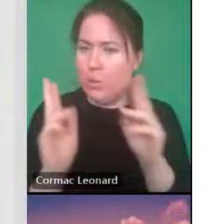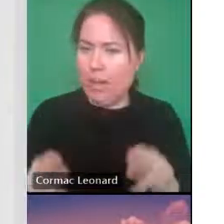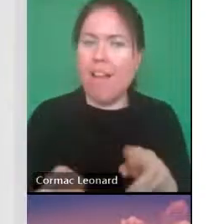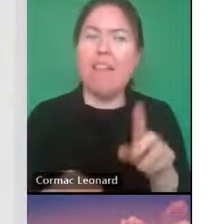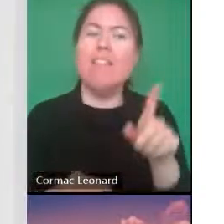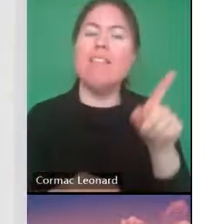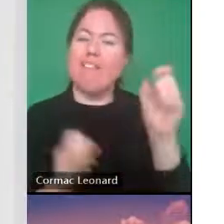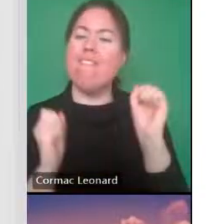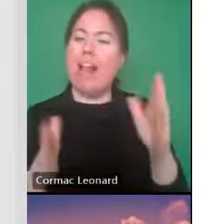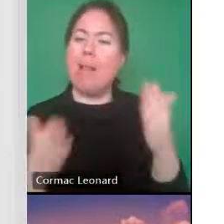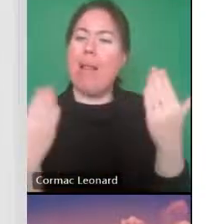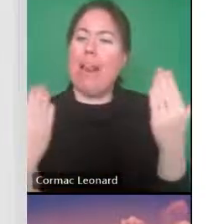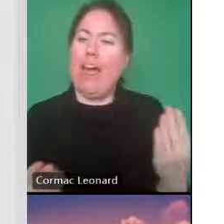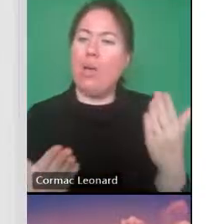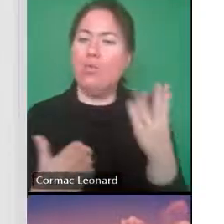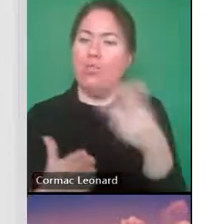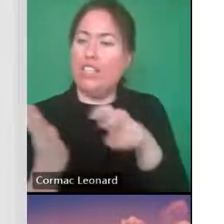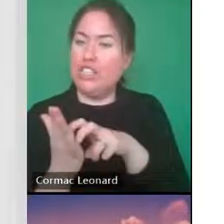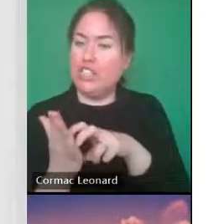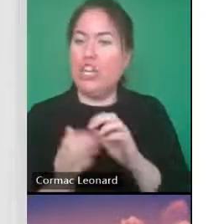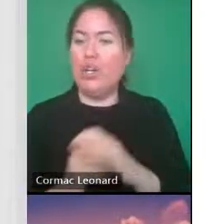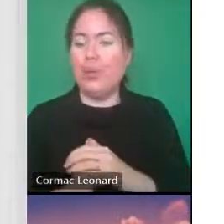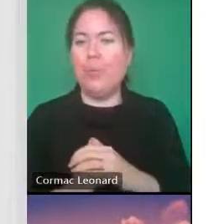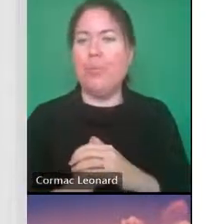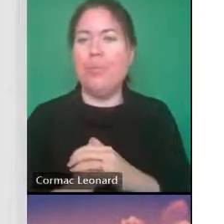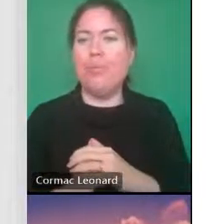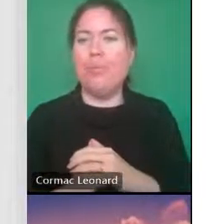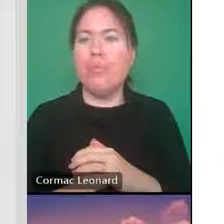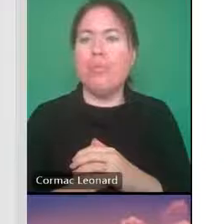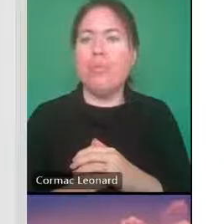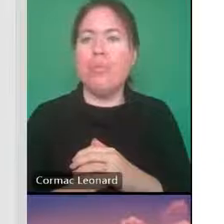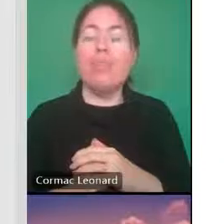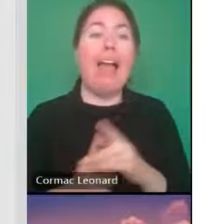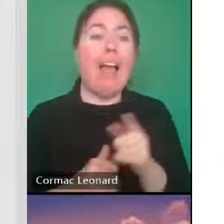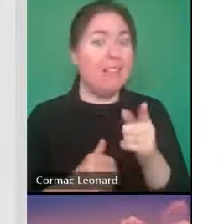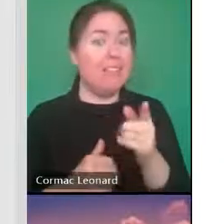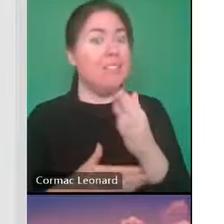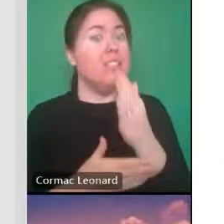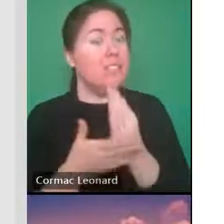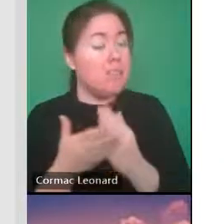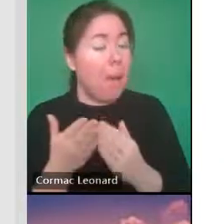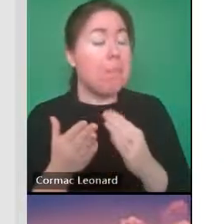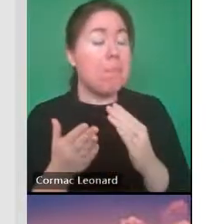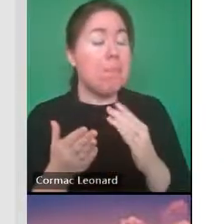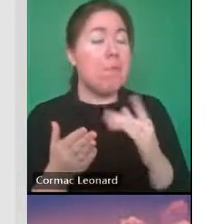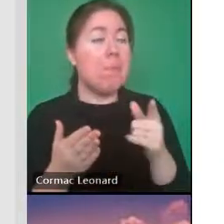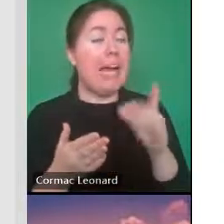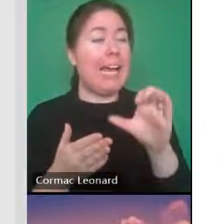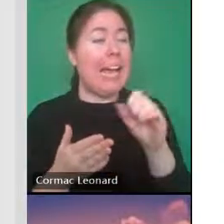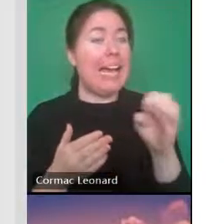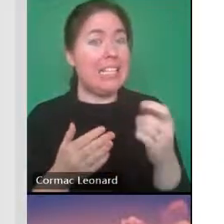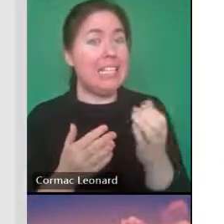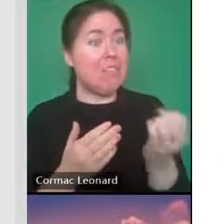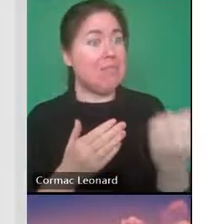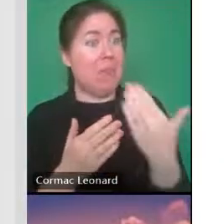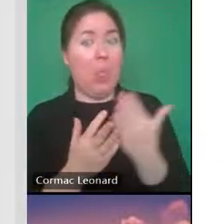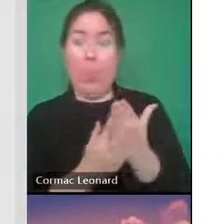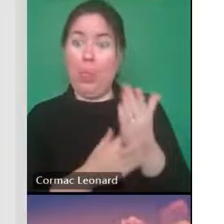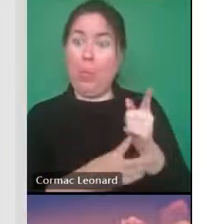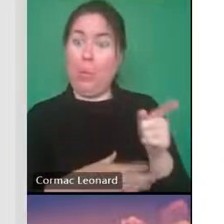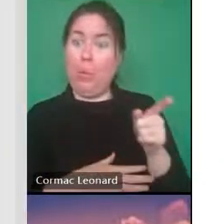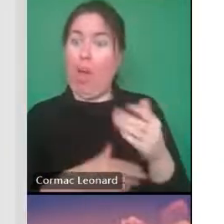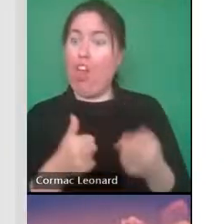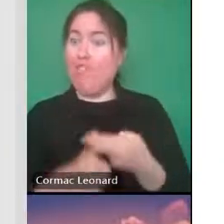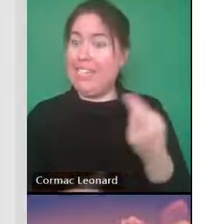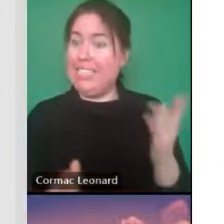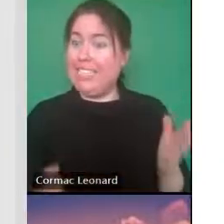available to you, and we have been receiving a small number of cases, in on that route,